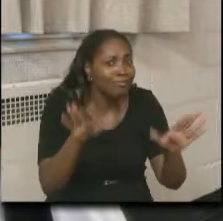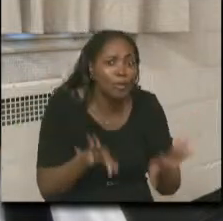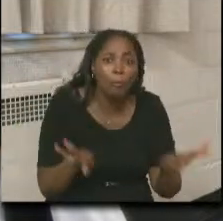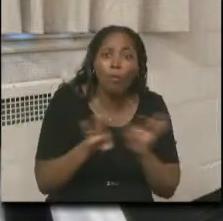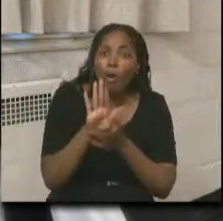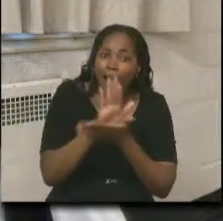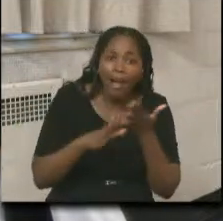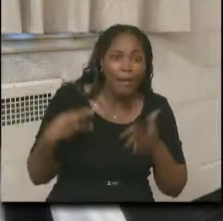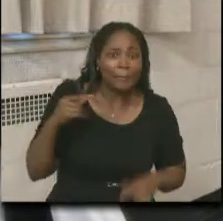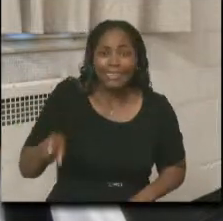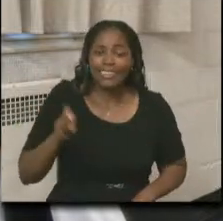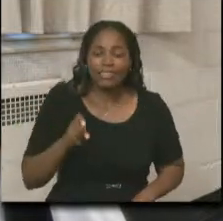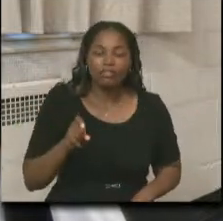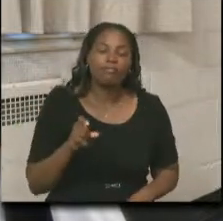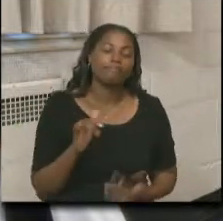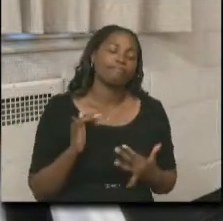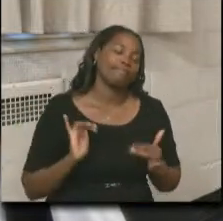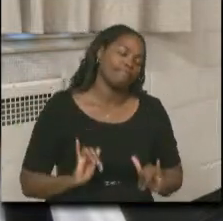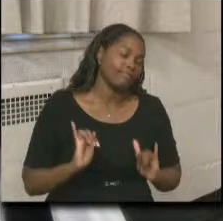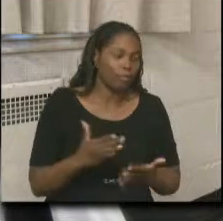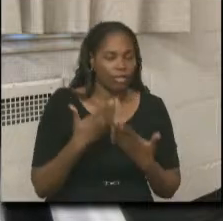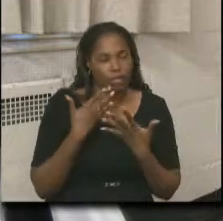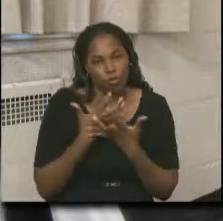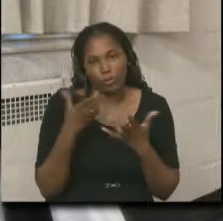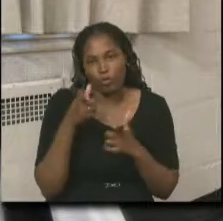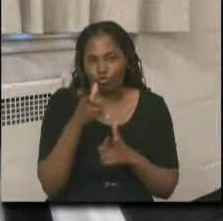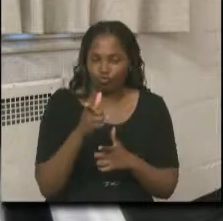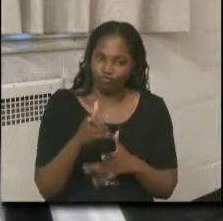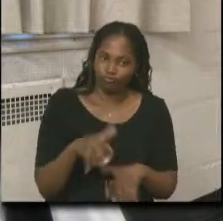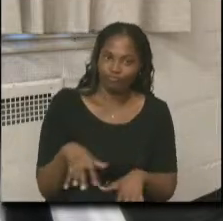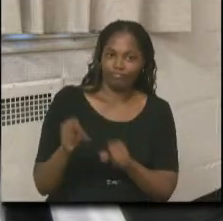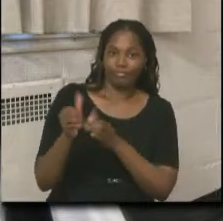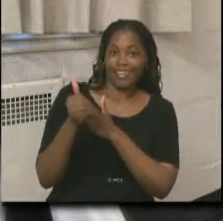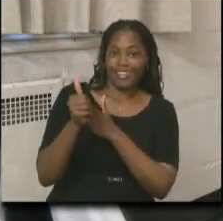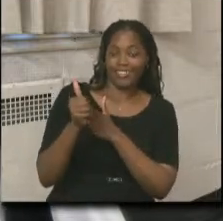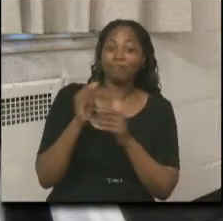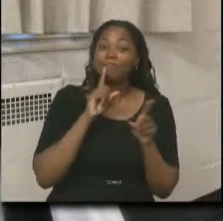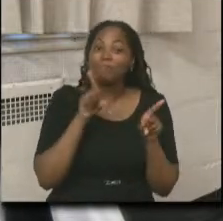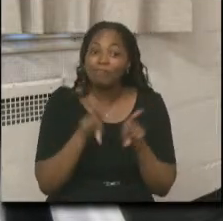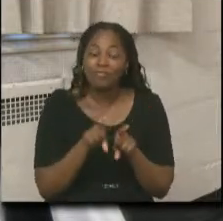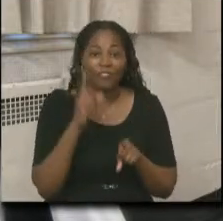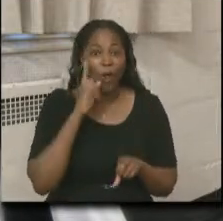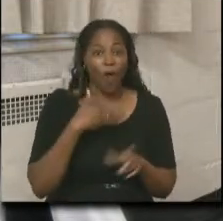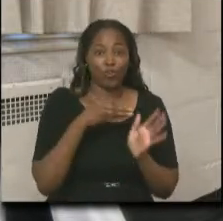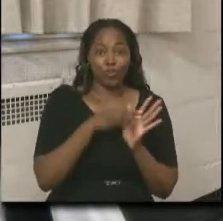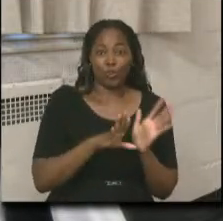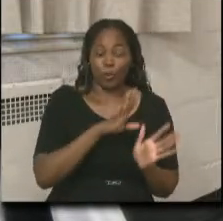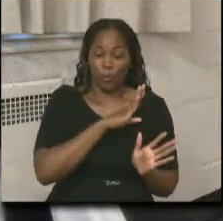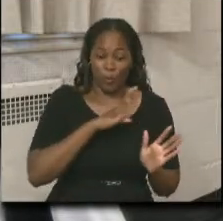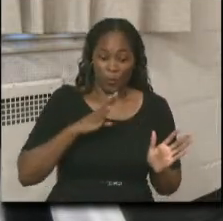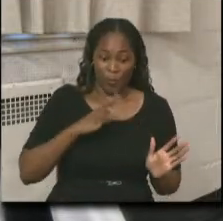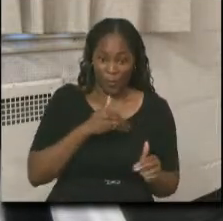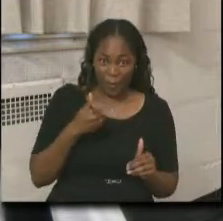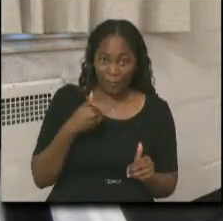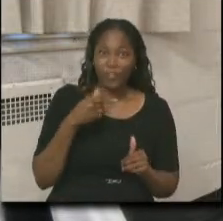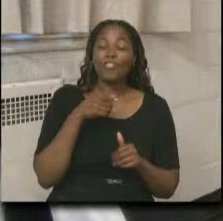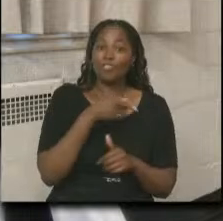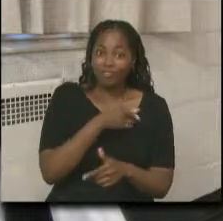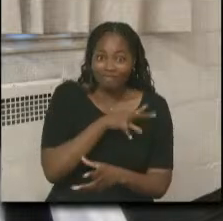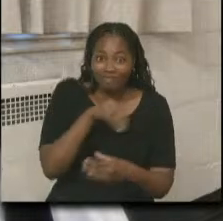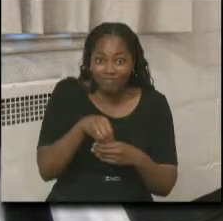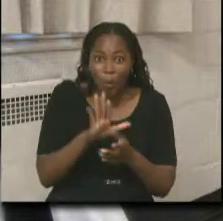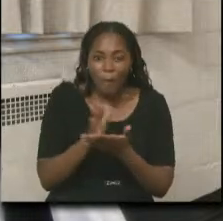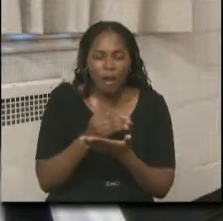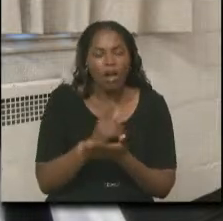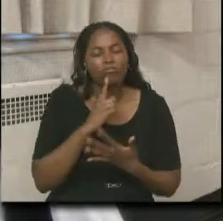thank you so much for being a leader. And as our first student board member to vote on the budget, it's been a pleasure to serve with you on the OBAFA committee,